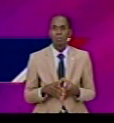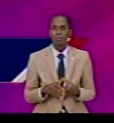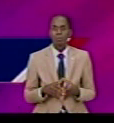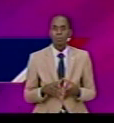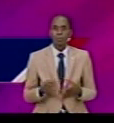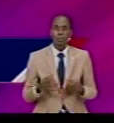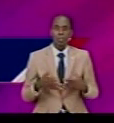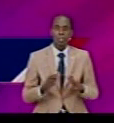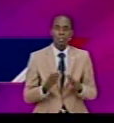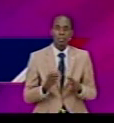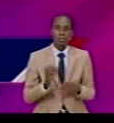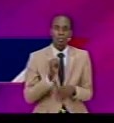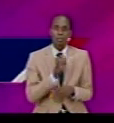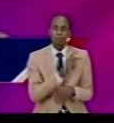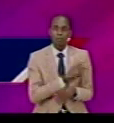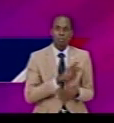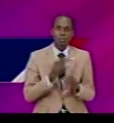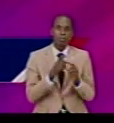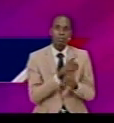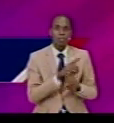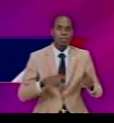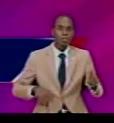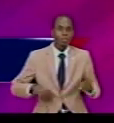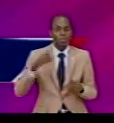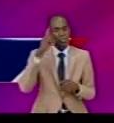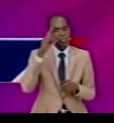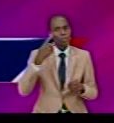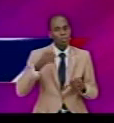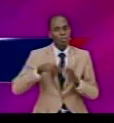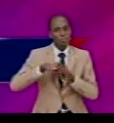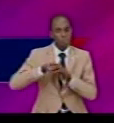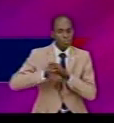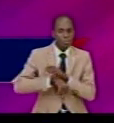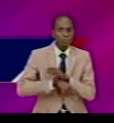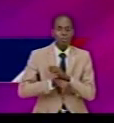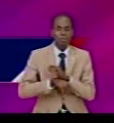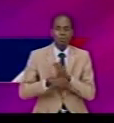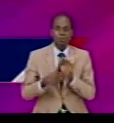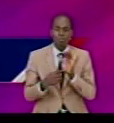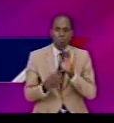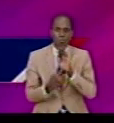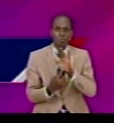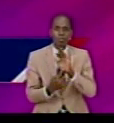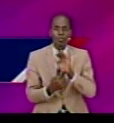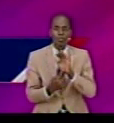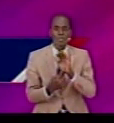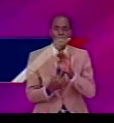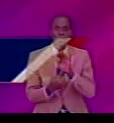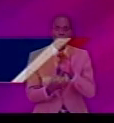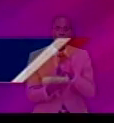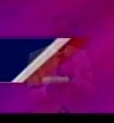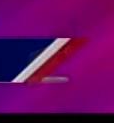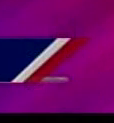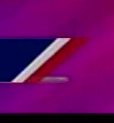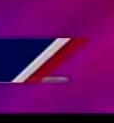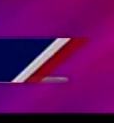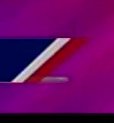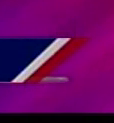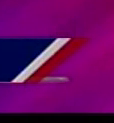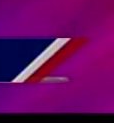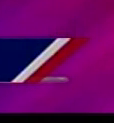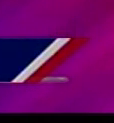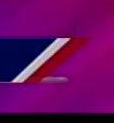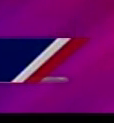Lord for the deep revelation that God gave to us